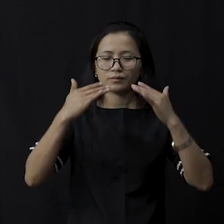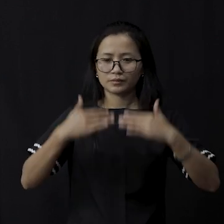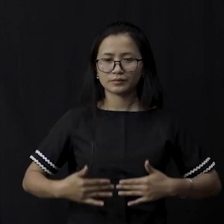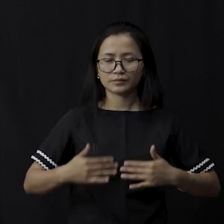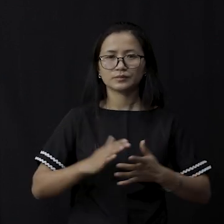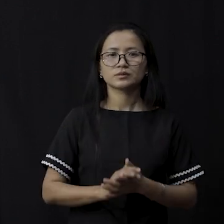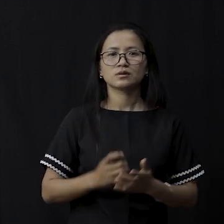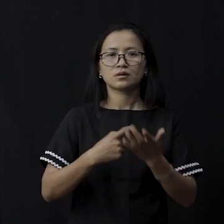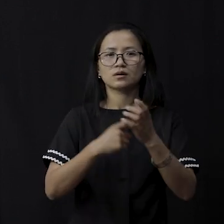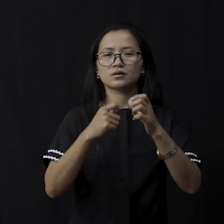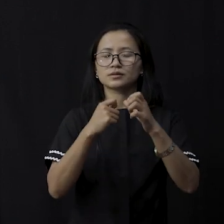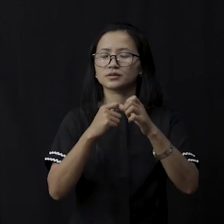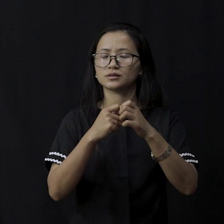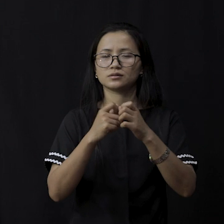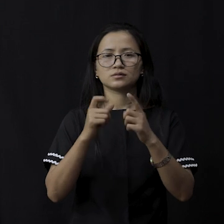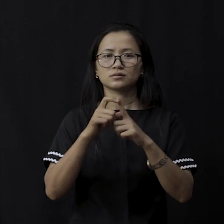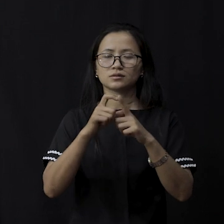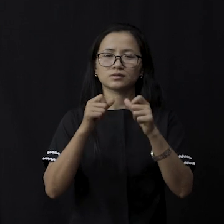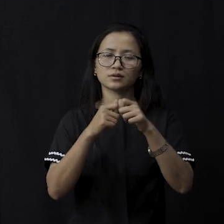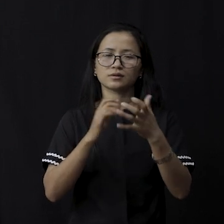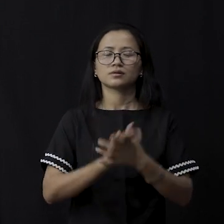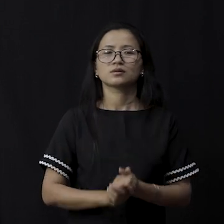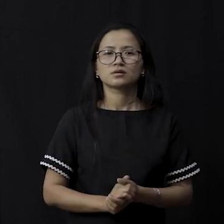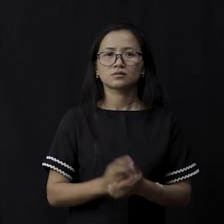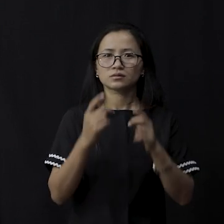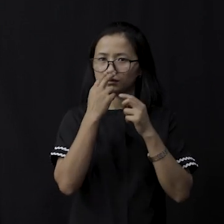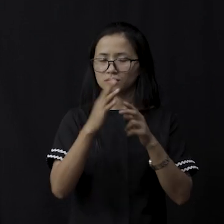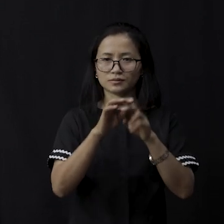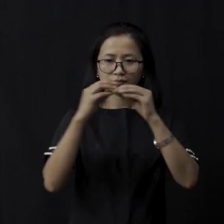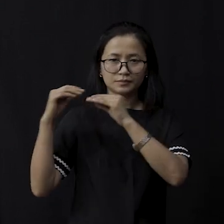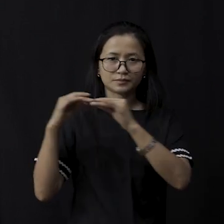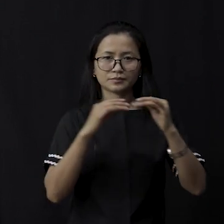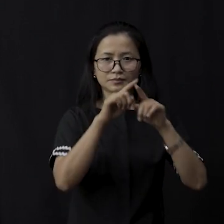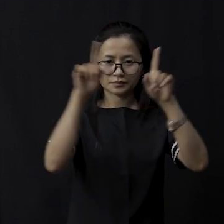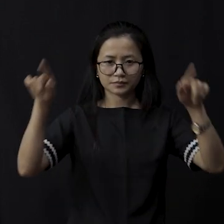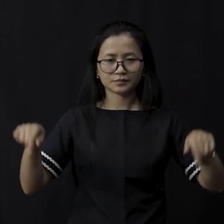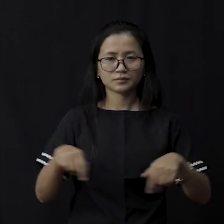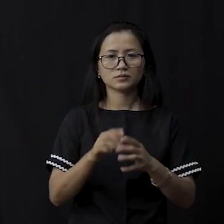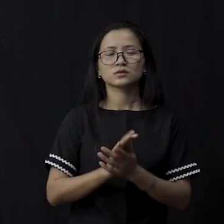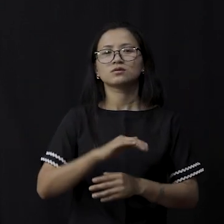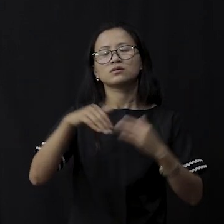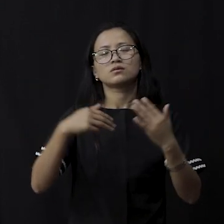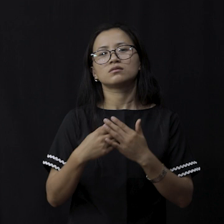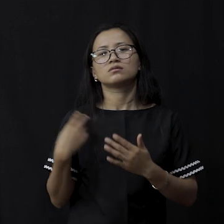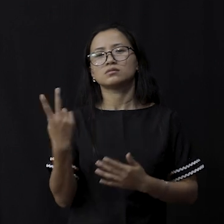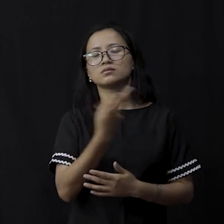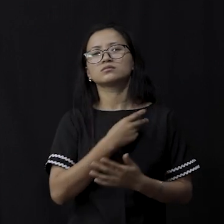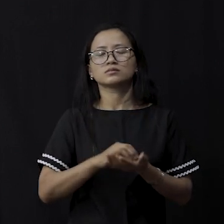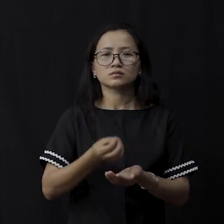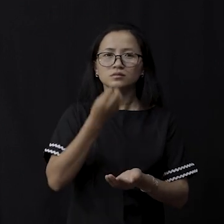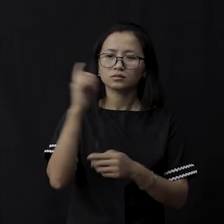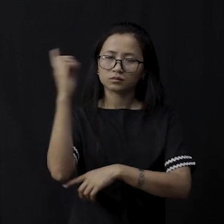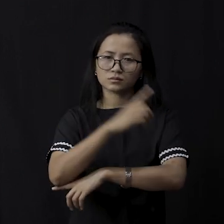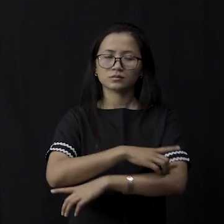So RDA, recommended dietary allowance. So these are the amounts which is recommended for all of us. do eat.